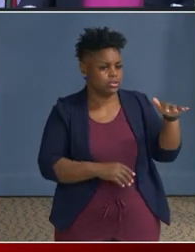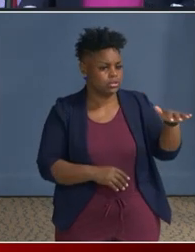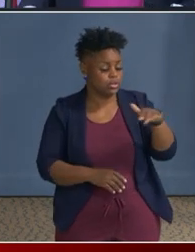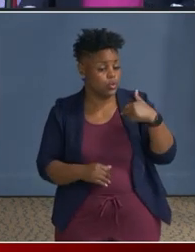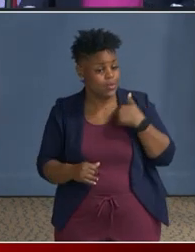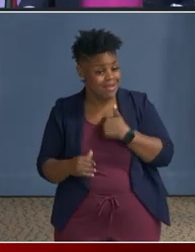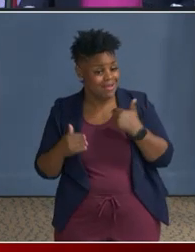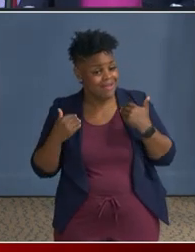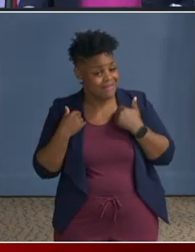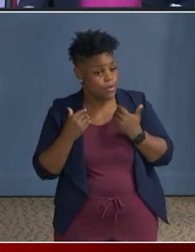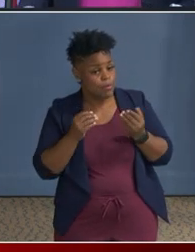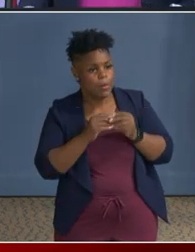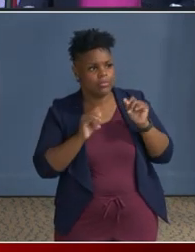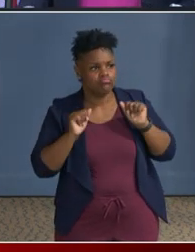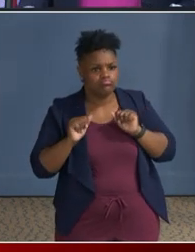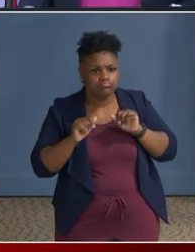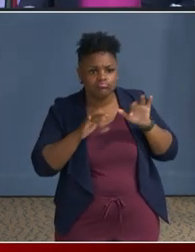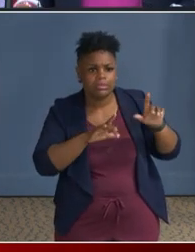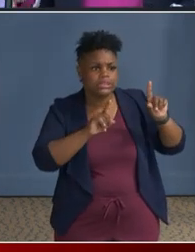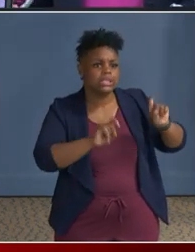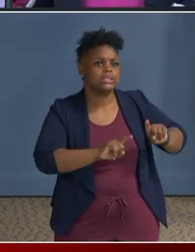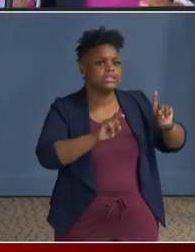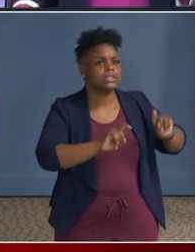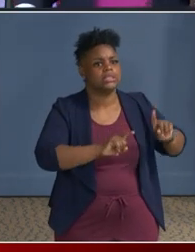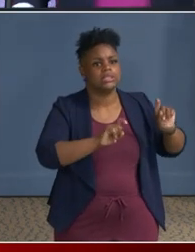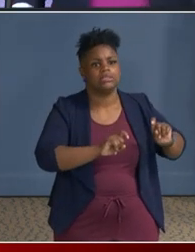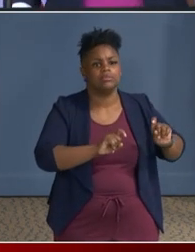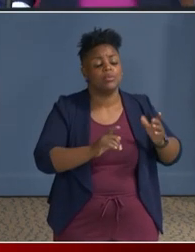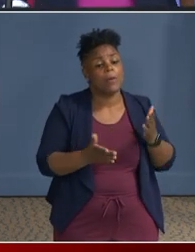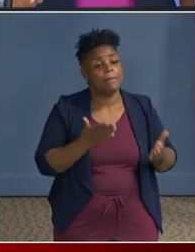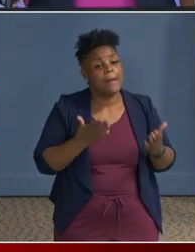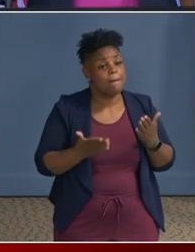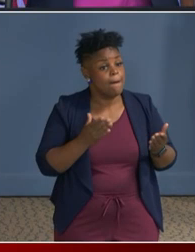of tests, and probably if there were people who experienced longer